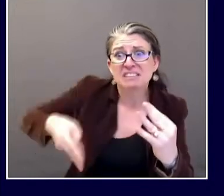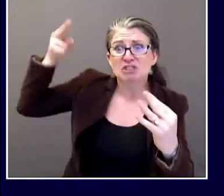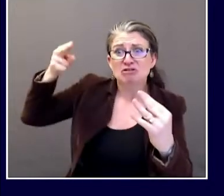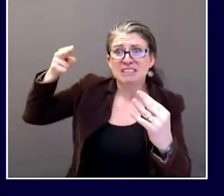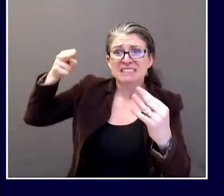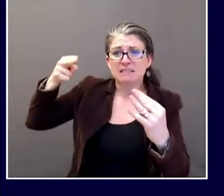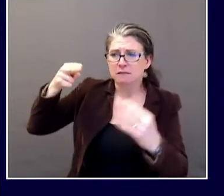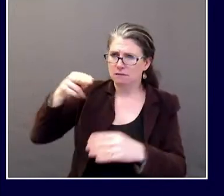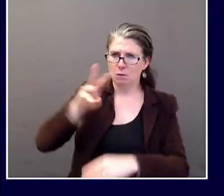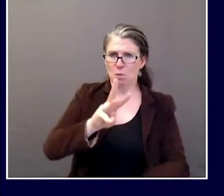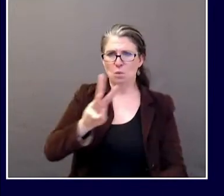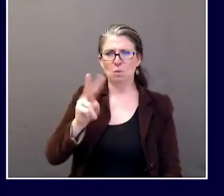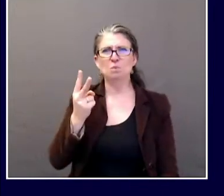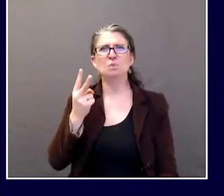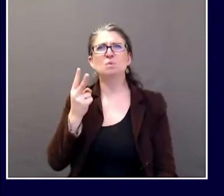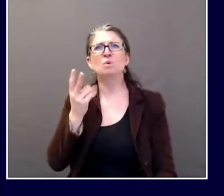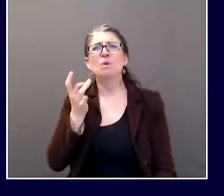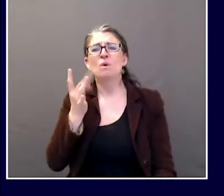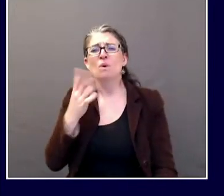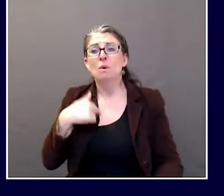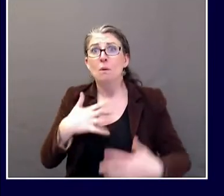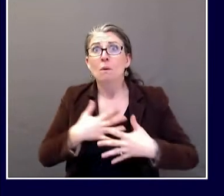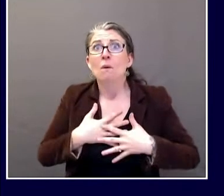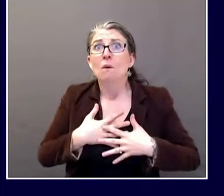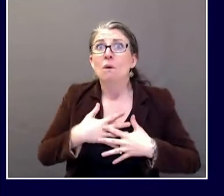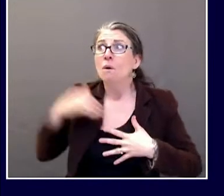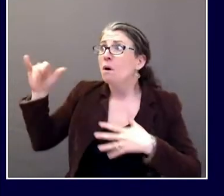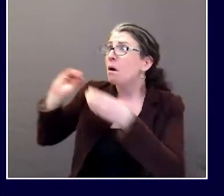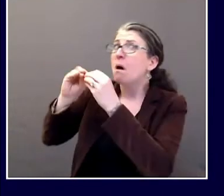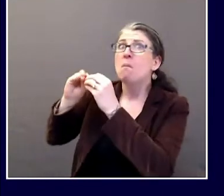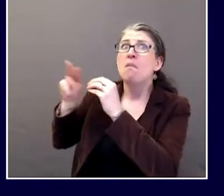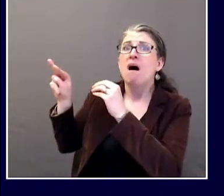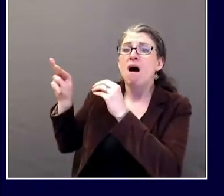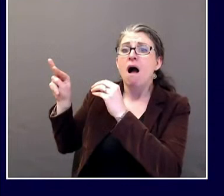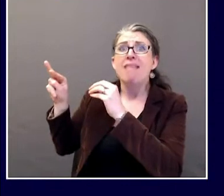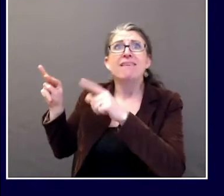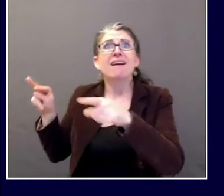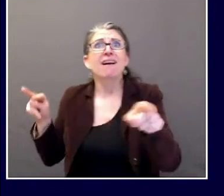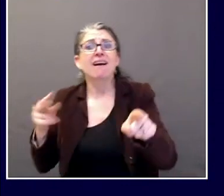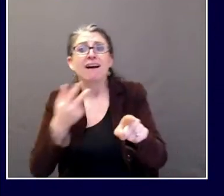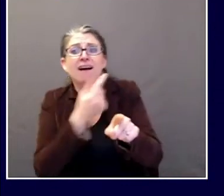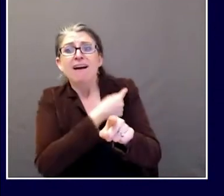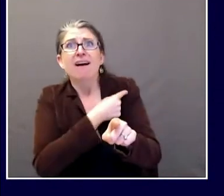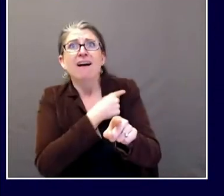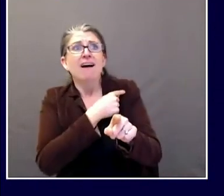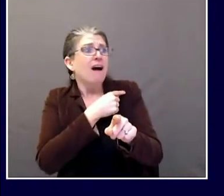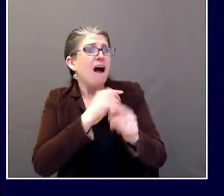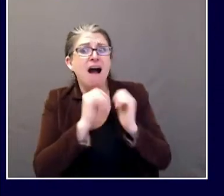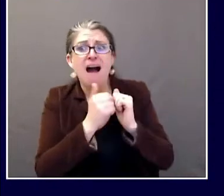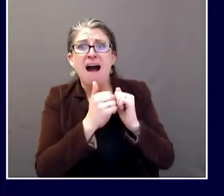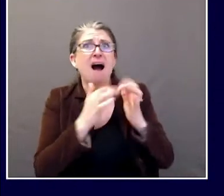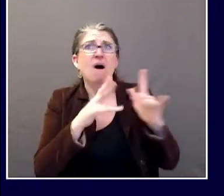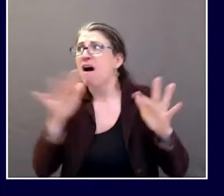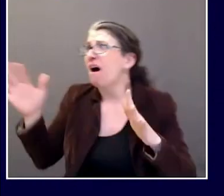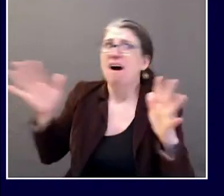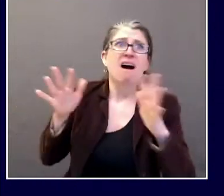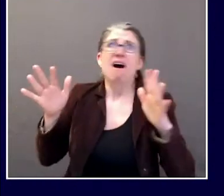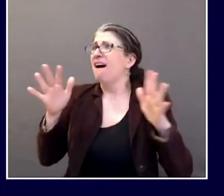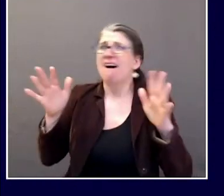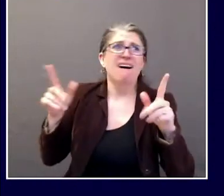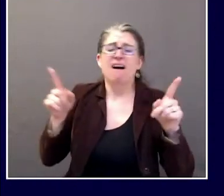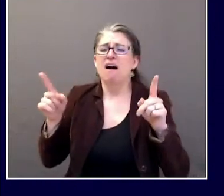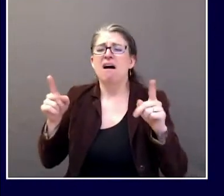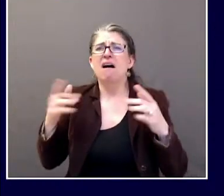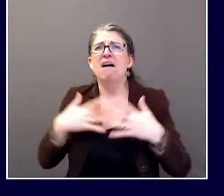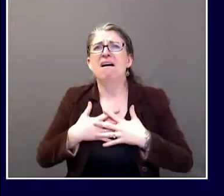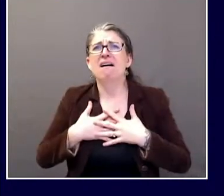We hear those concerns. We know that it is not easy right now. I want everyone to know that this is amongst our top priorities at the